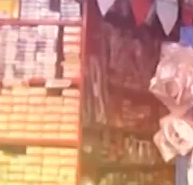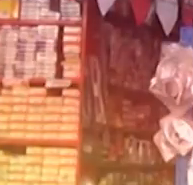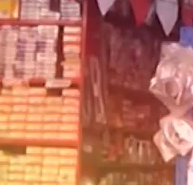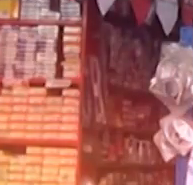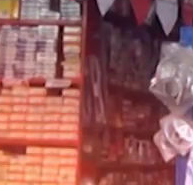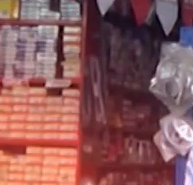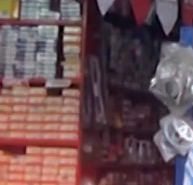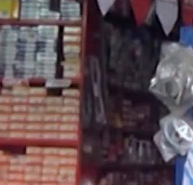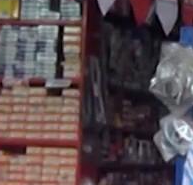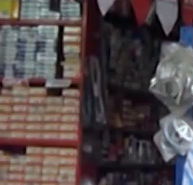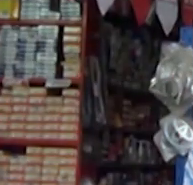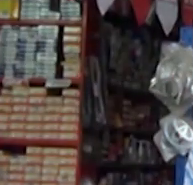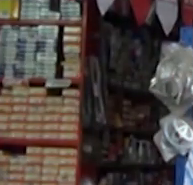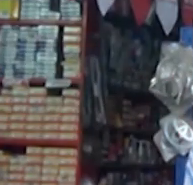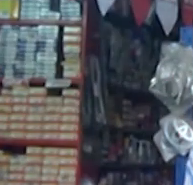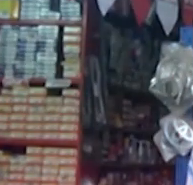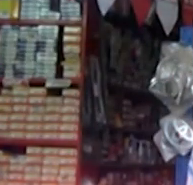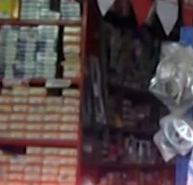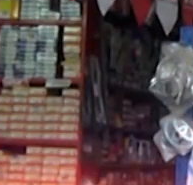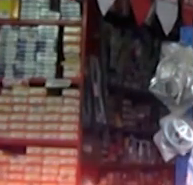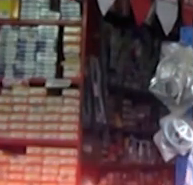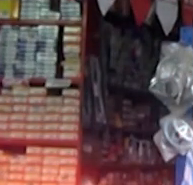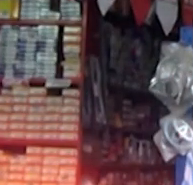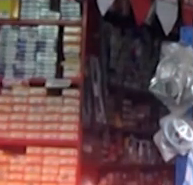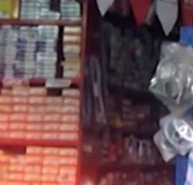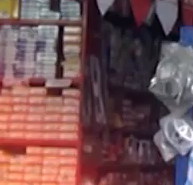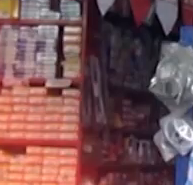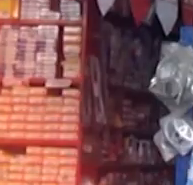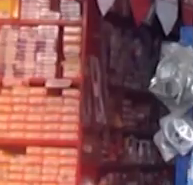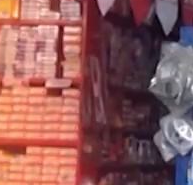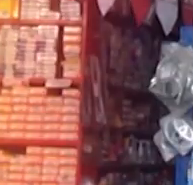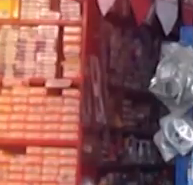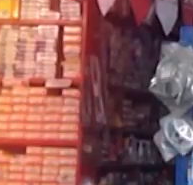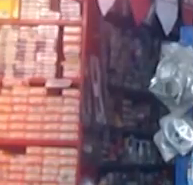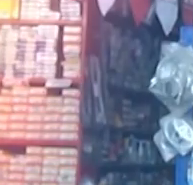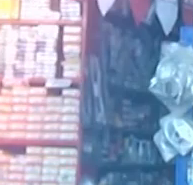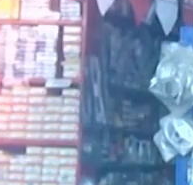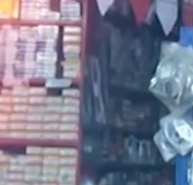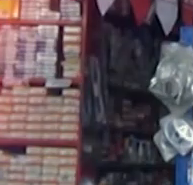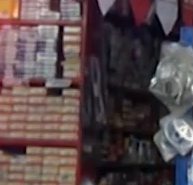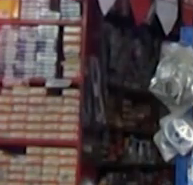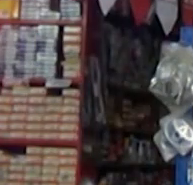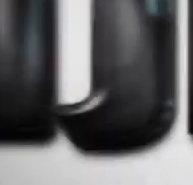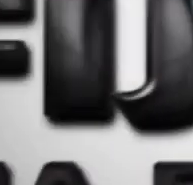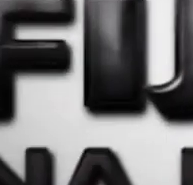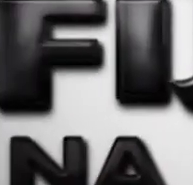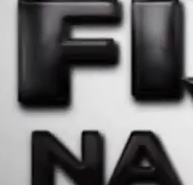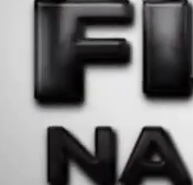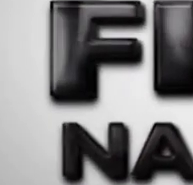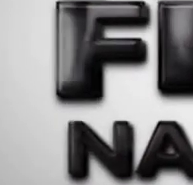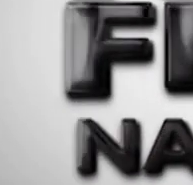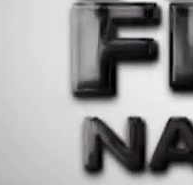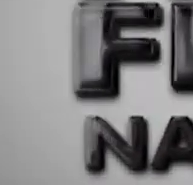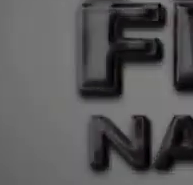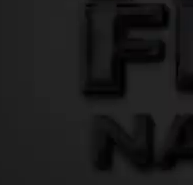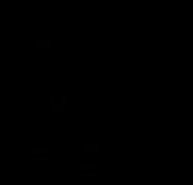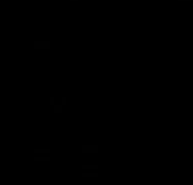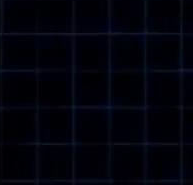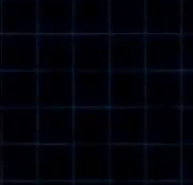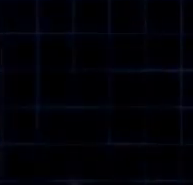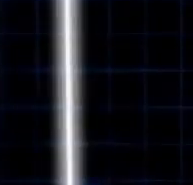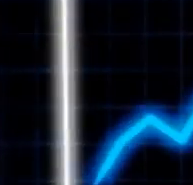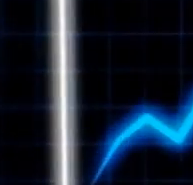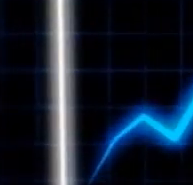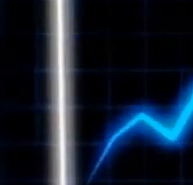Pula natango aprosa nagarse ngor kraki do televio no varong na Radio Fiji 1 nandomo hivi. Radio Fiji 1 nandomo